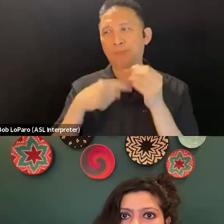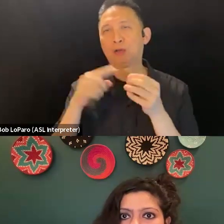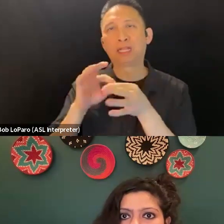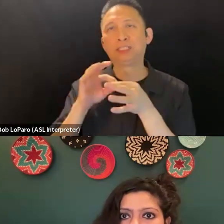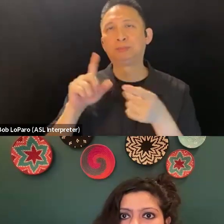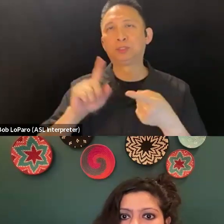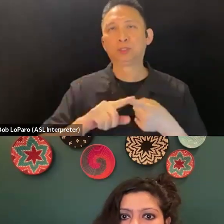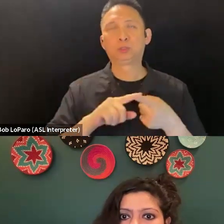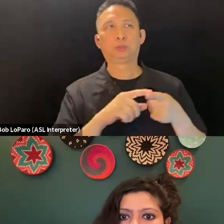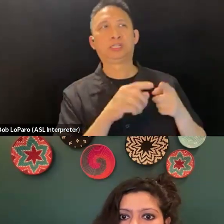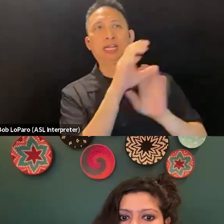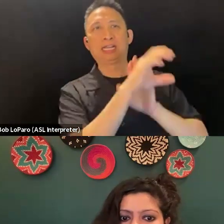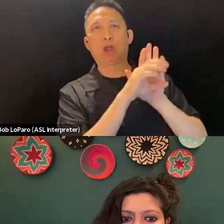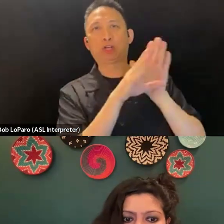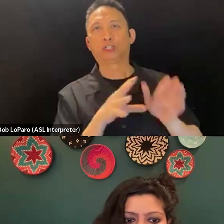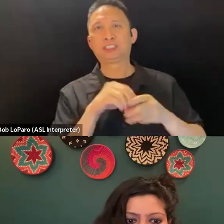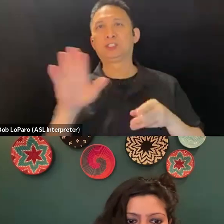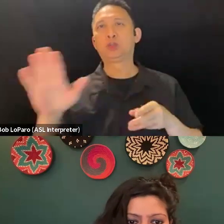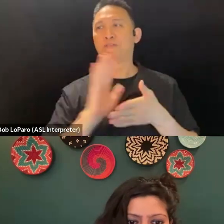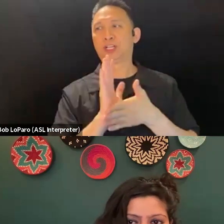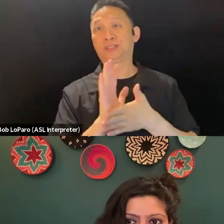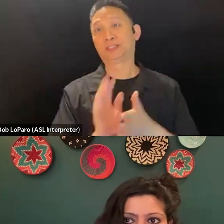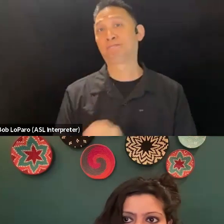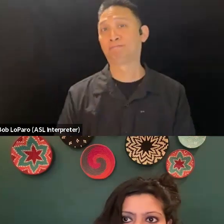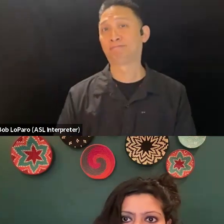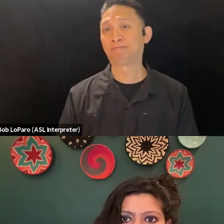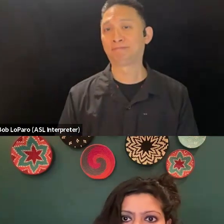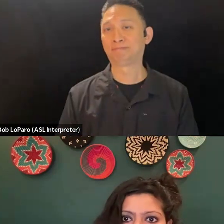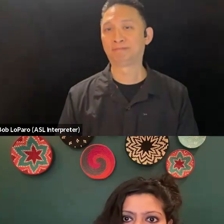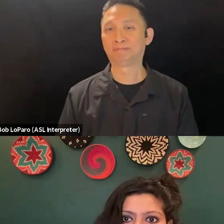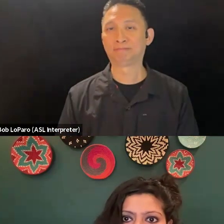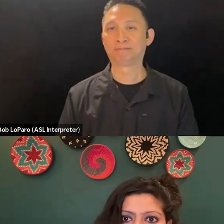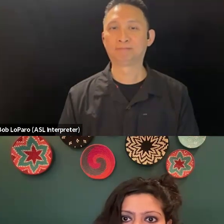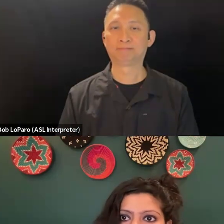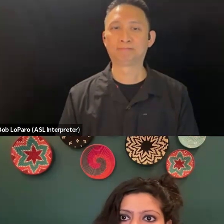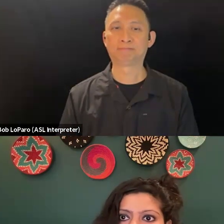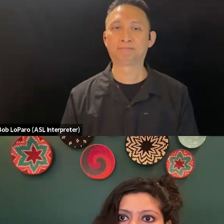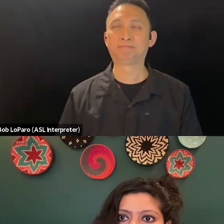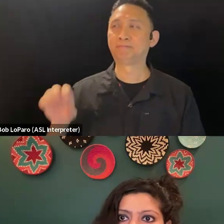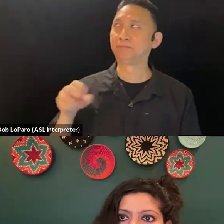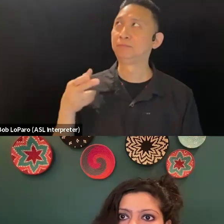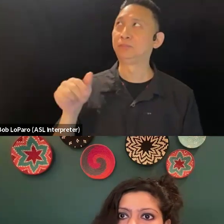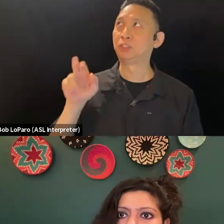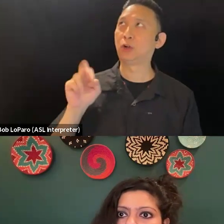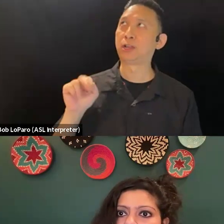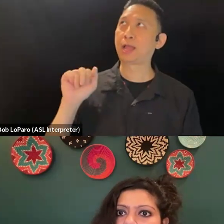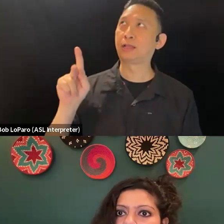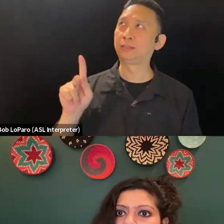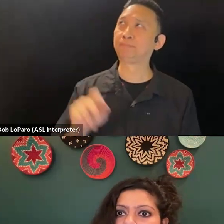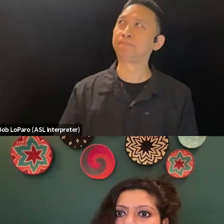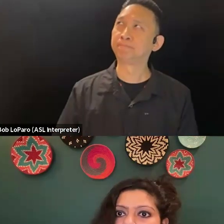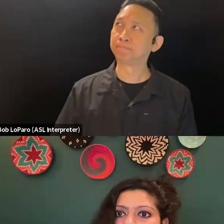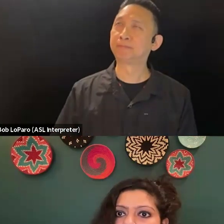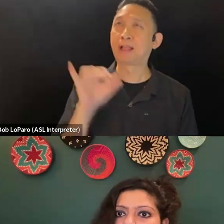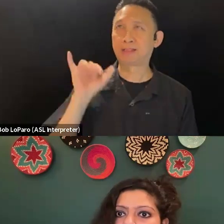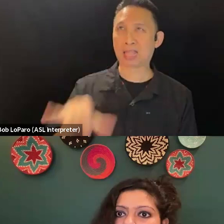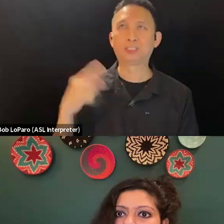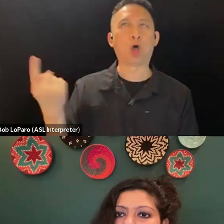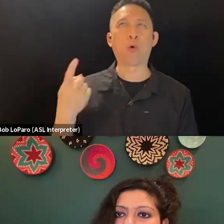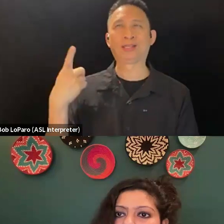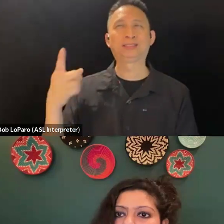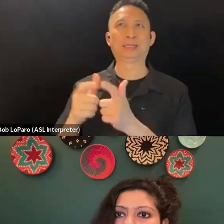same. Okay, I will And go to the Sorry, yeah. Paul, do you want to say something? no, I mean, I agree with pretty much everything. And